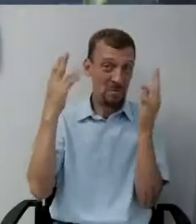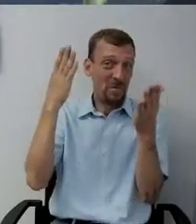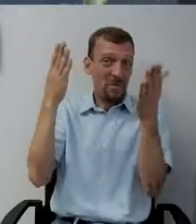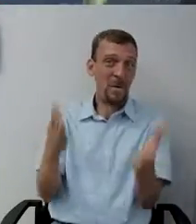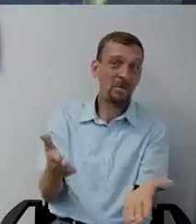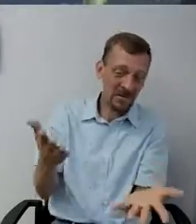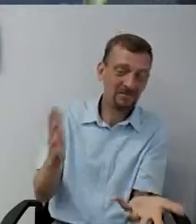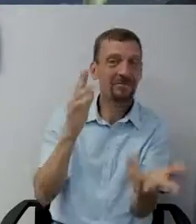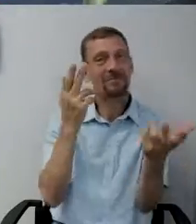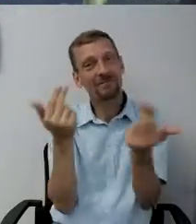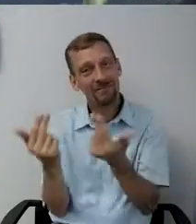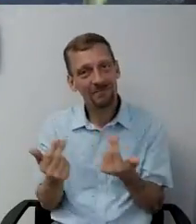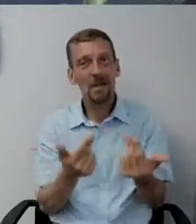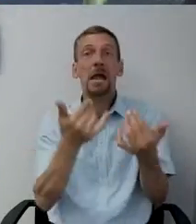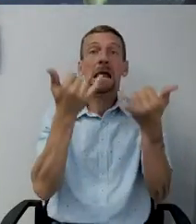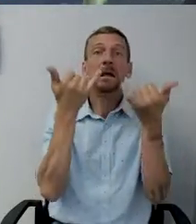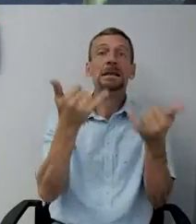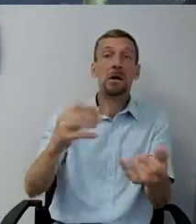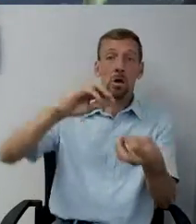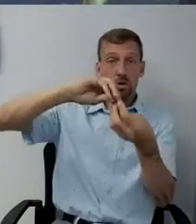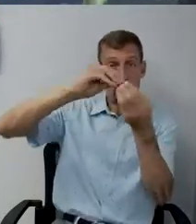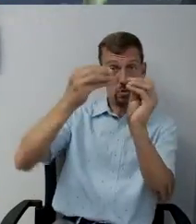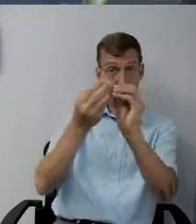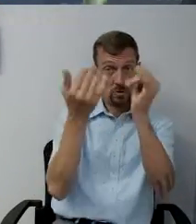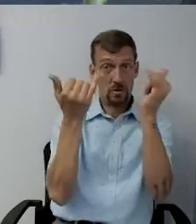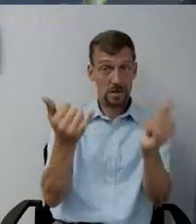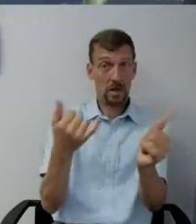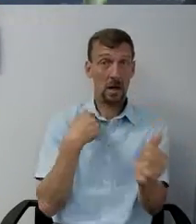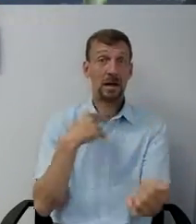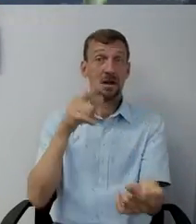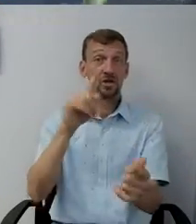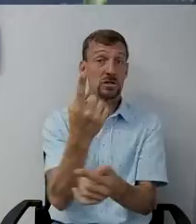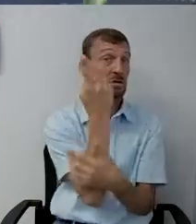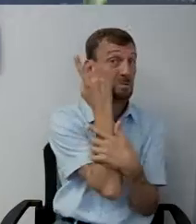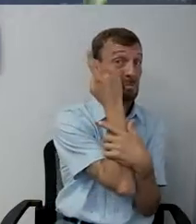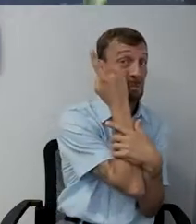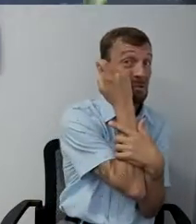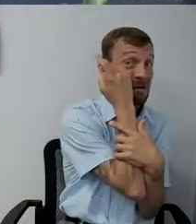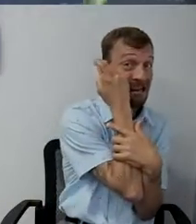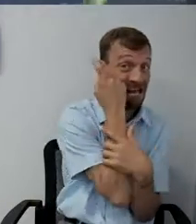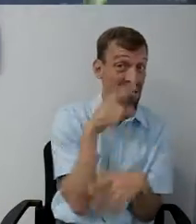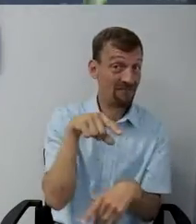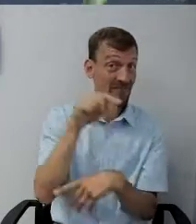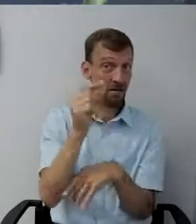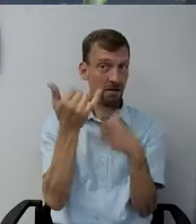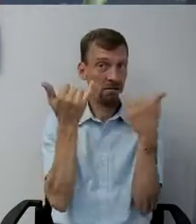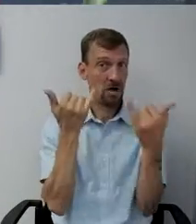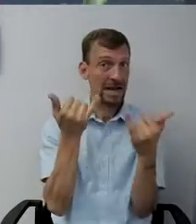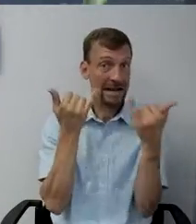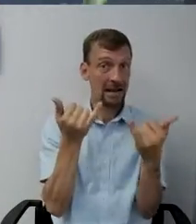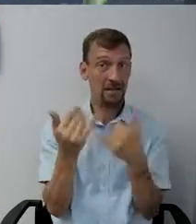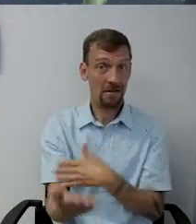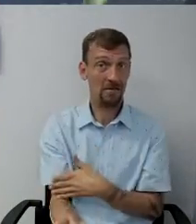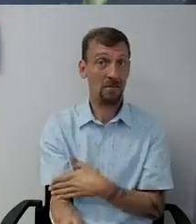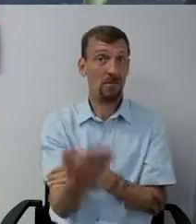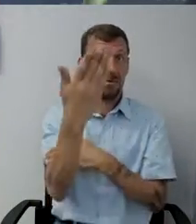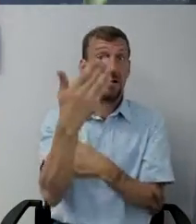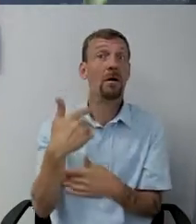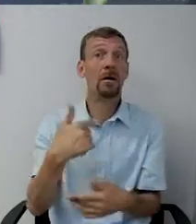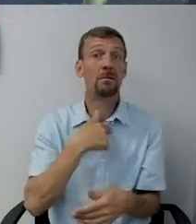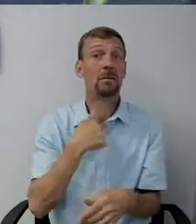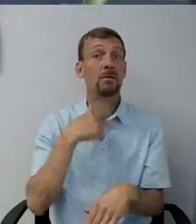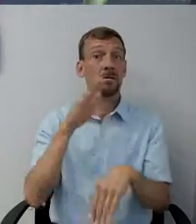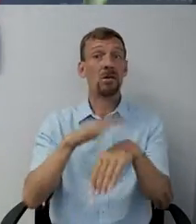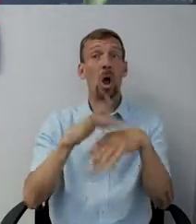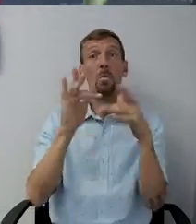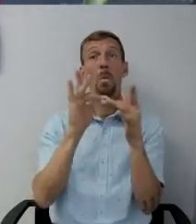Yeah, about the numbers. And these are absolutely hot off the press. In fact, earlier this morning, I'd gone on to the